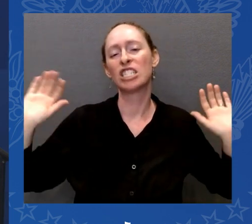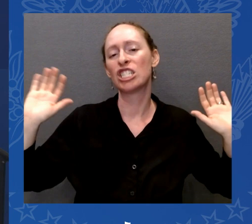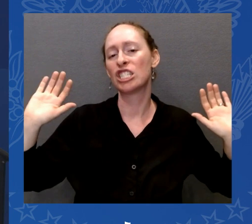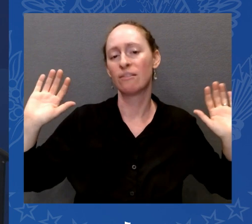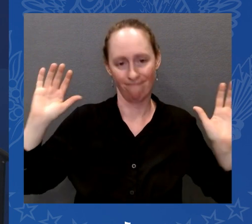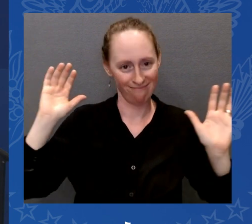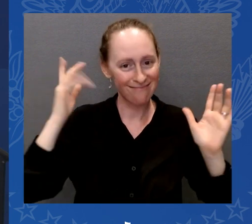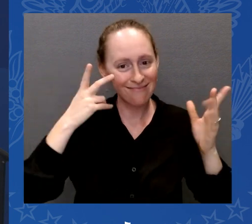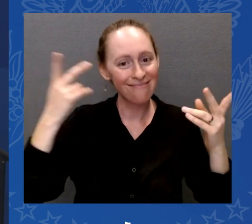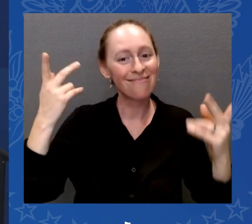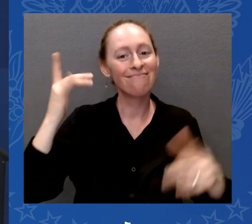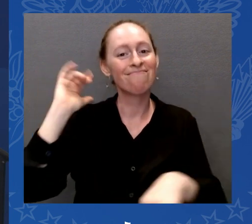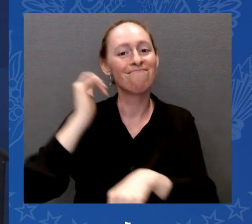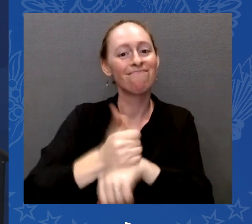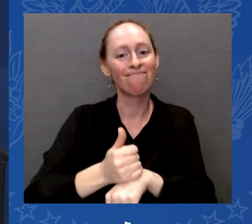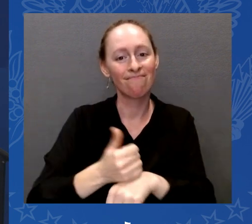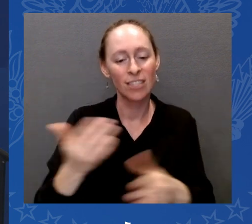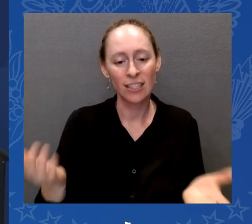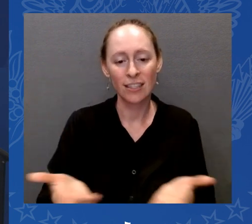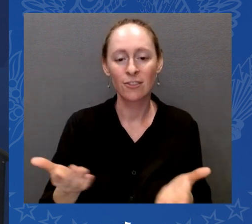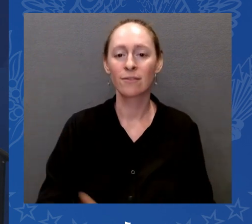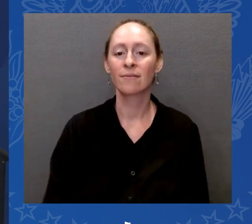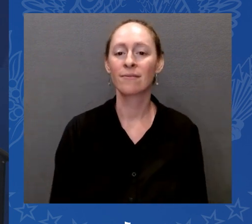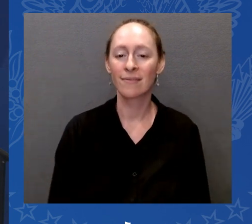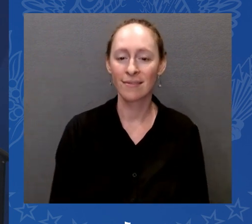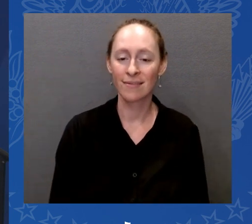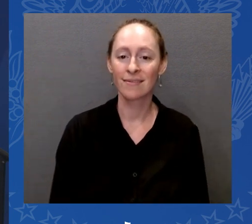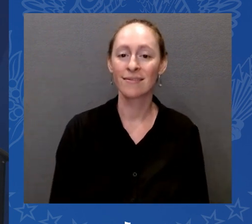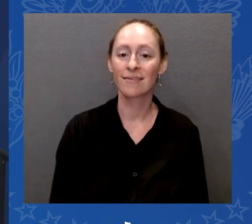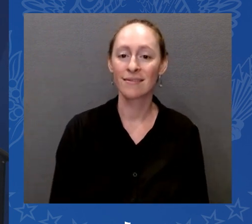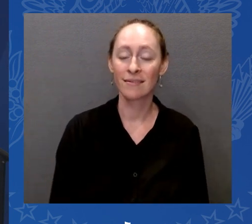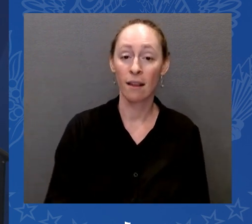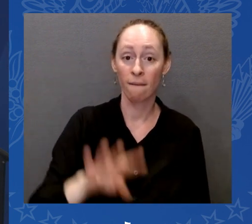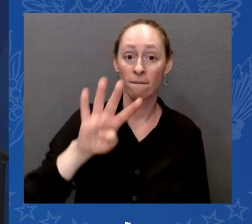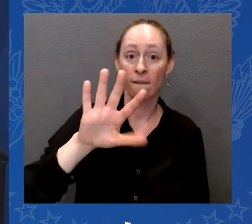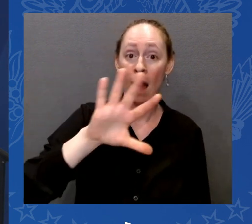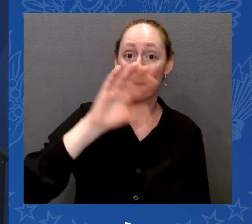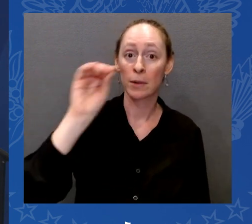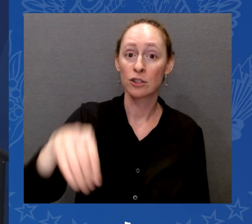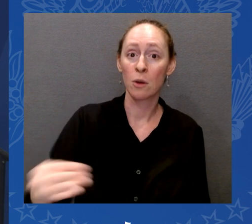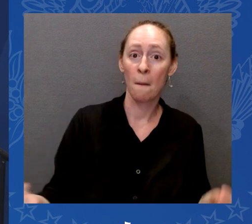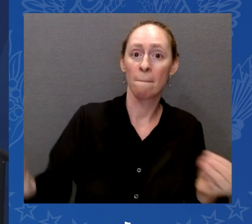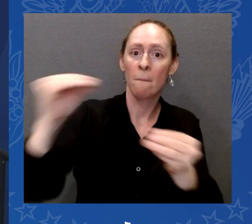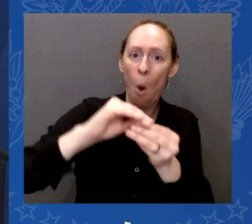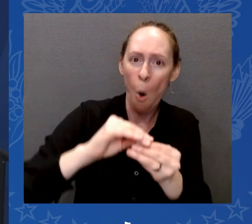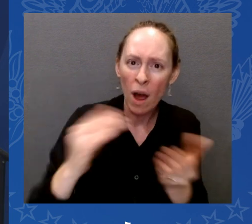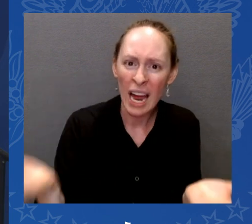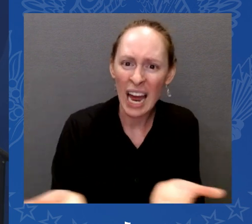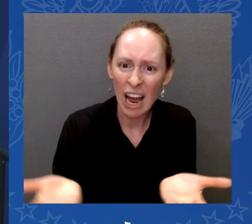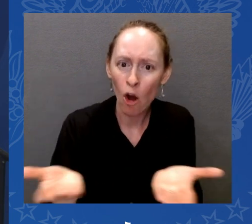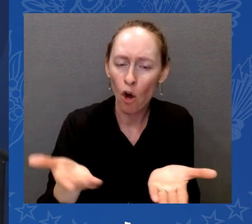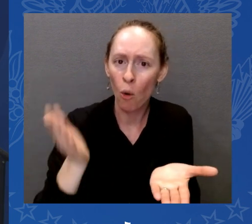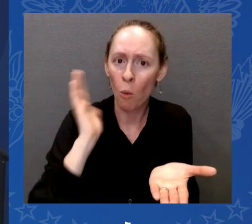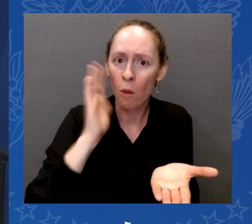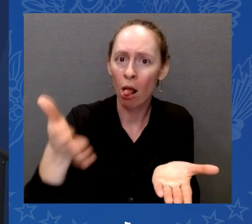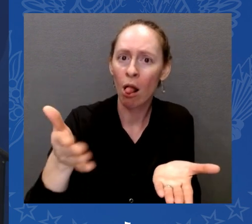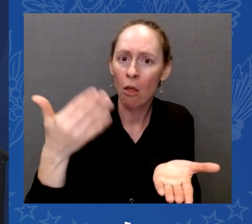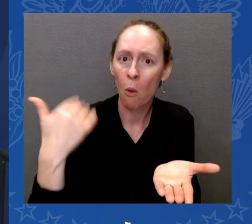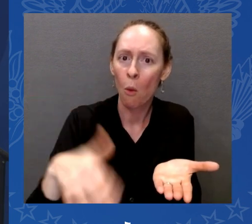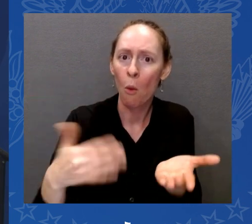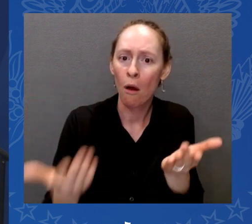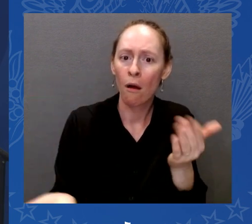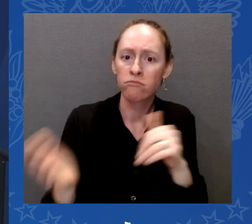as 45% higher. US sites were simply unable to compete effectively against